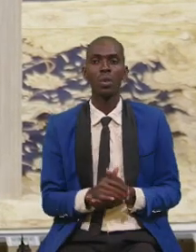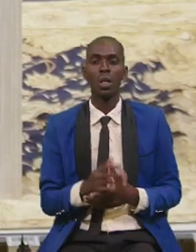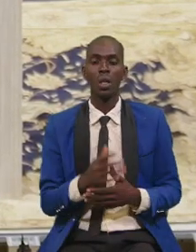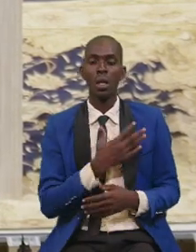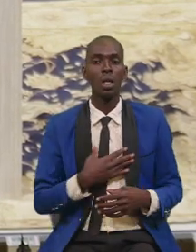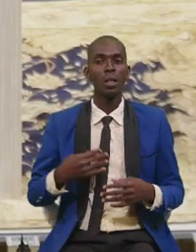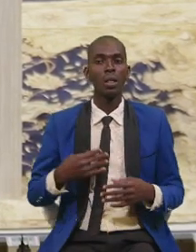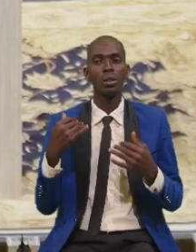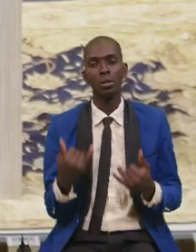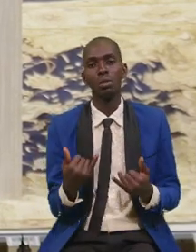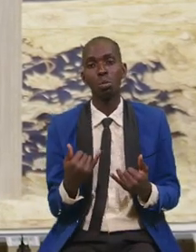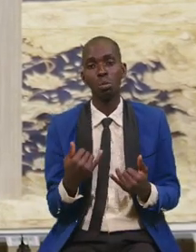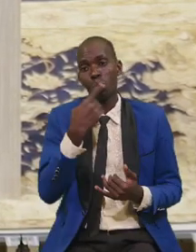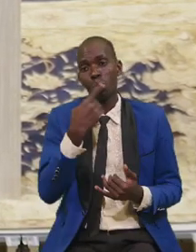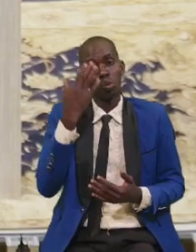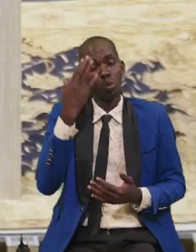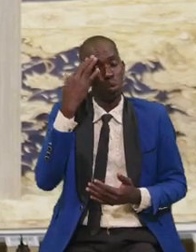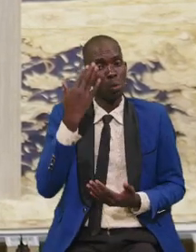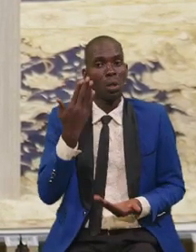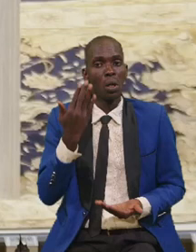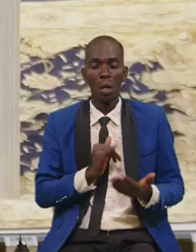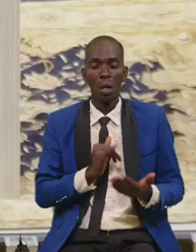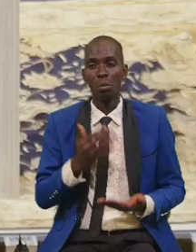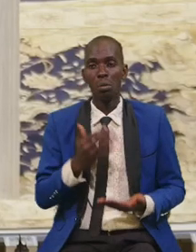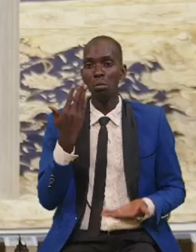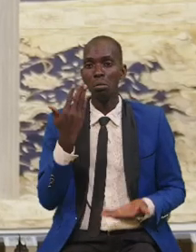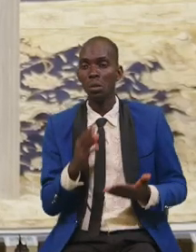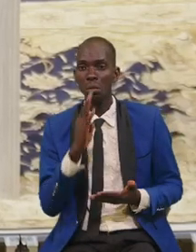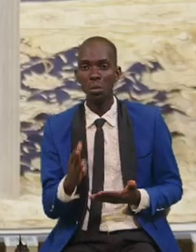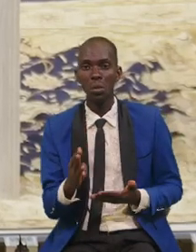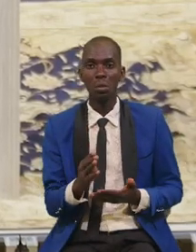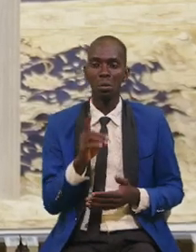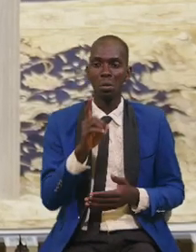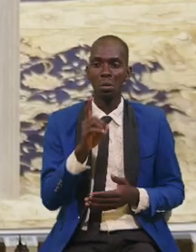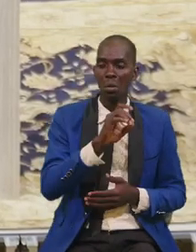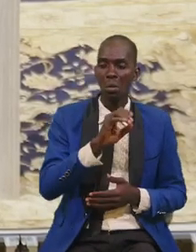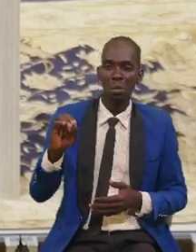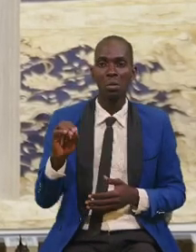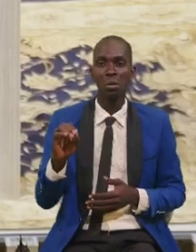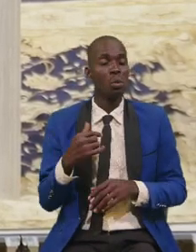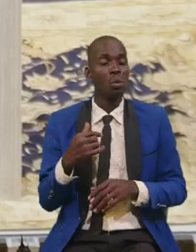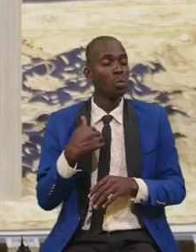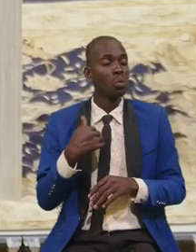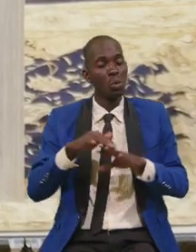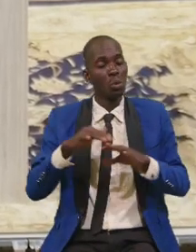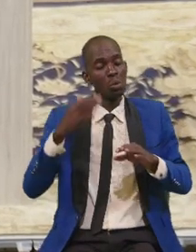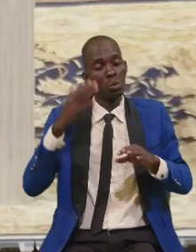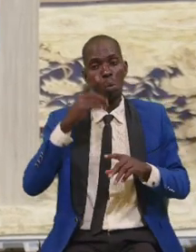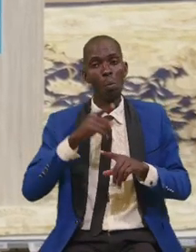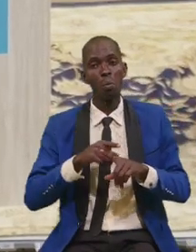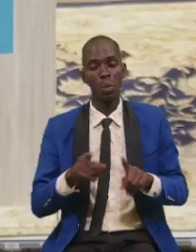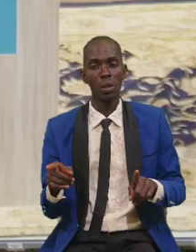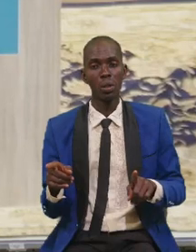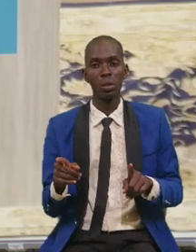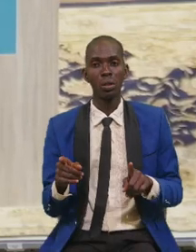might be 90. Who knows? I might be 100. I don't know. But who knows? But whether 90 or